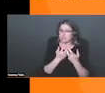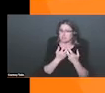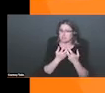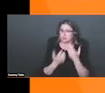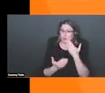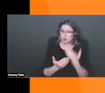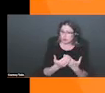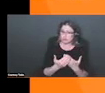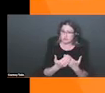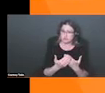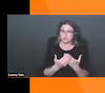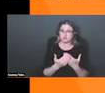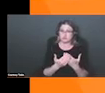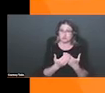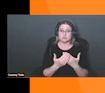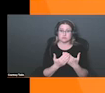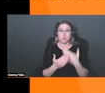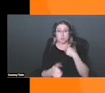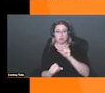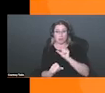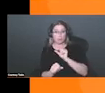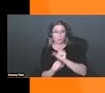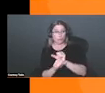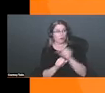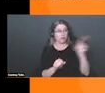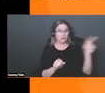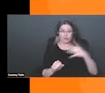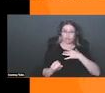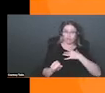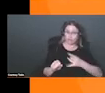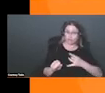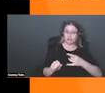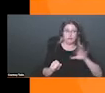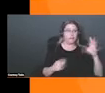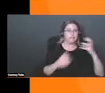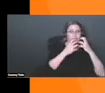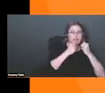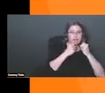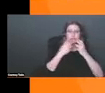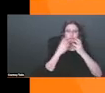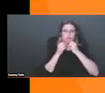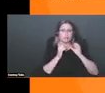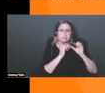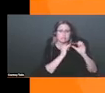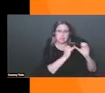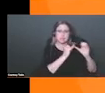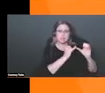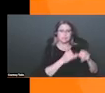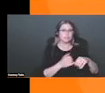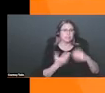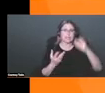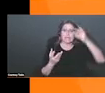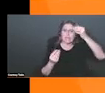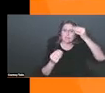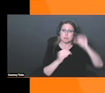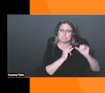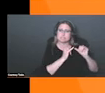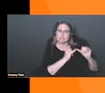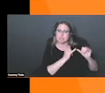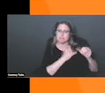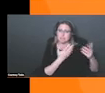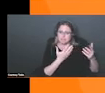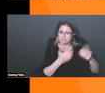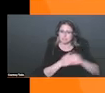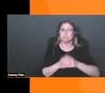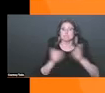do the kind of work that they would be interested in? Do we have similar values? Is the content similar? And then next,